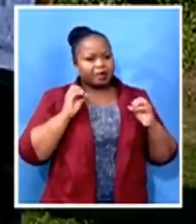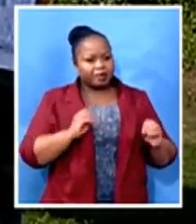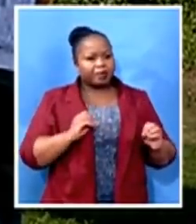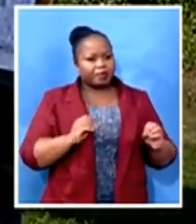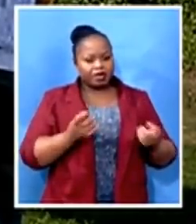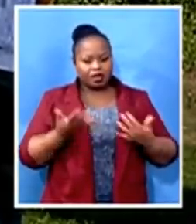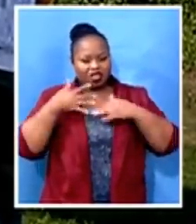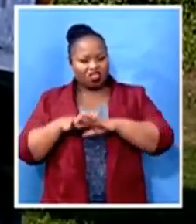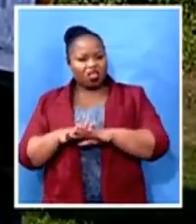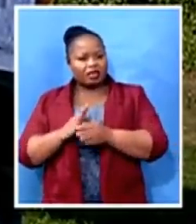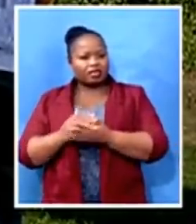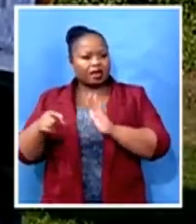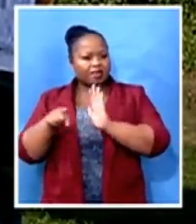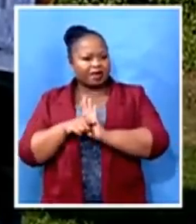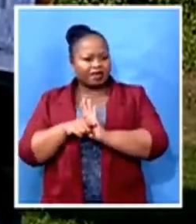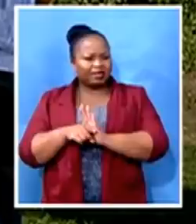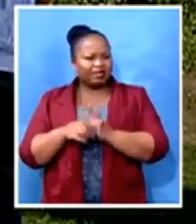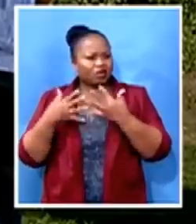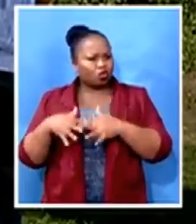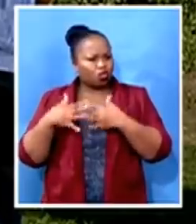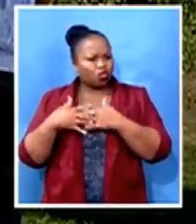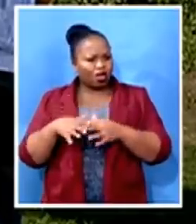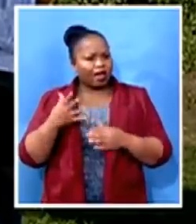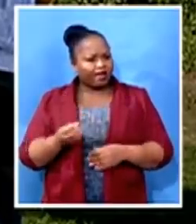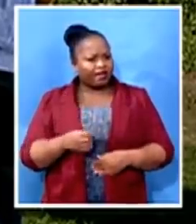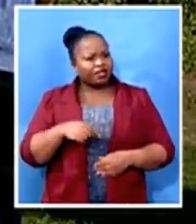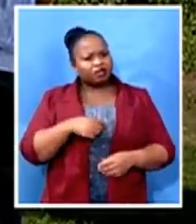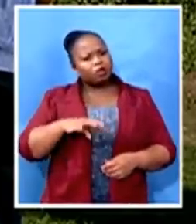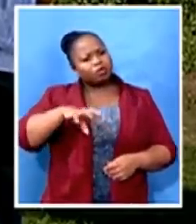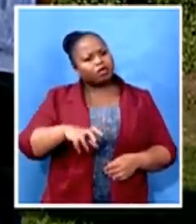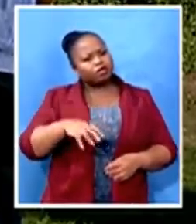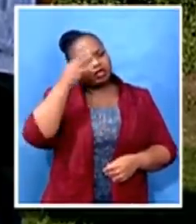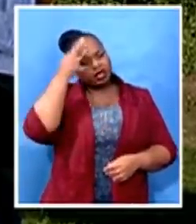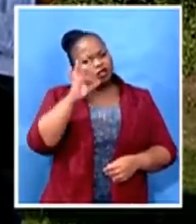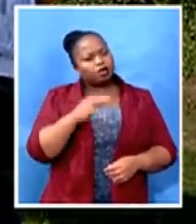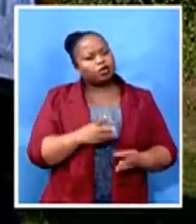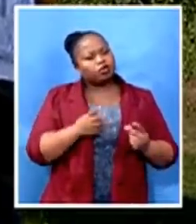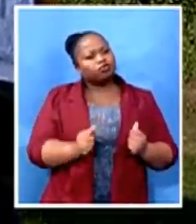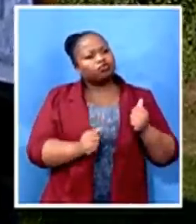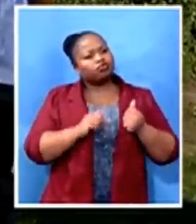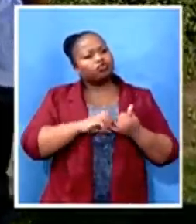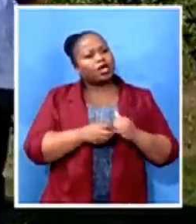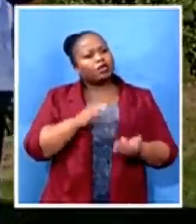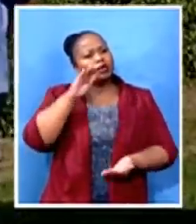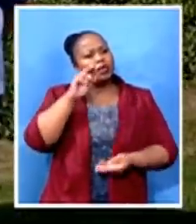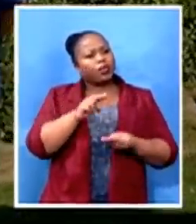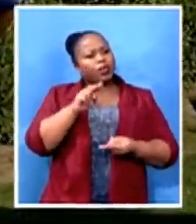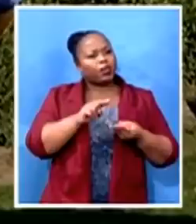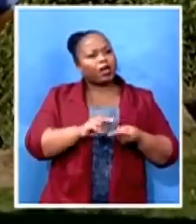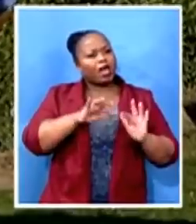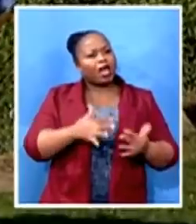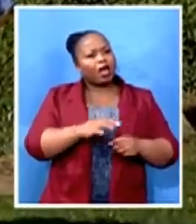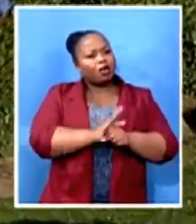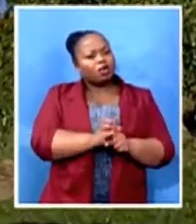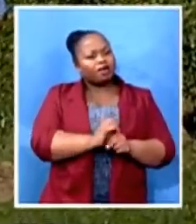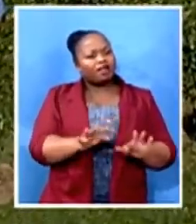is the provincial government going to curb the spread of this virus if such things continue to happen? Something that I will